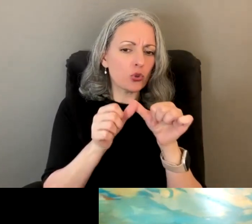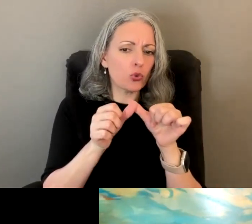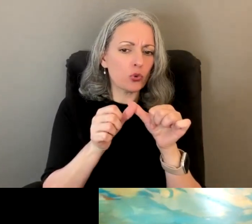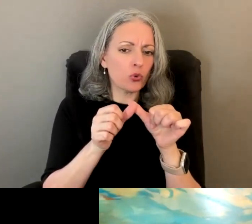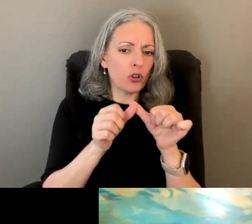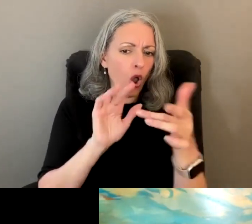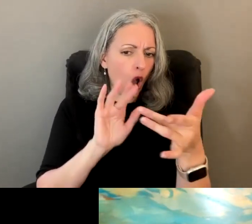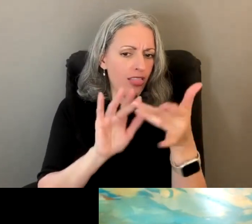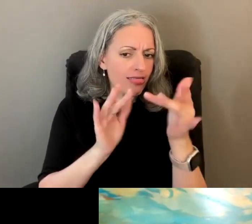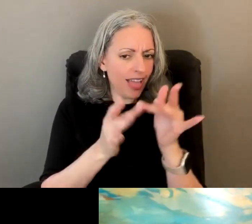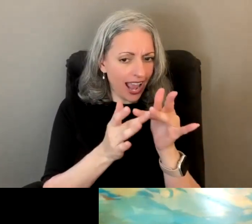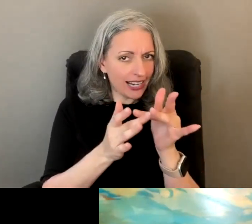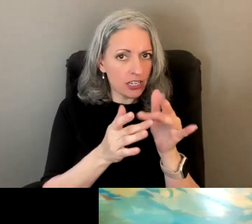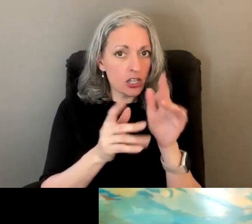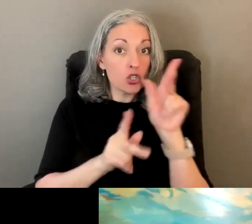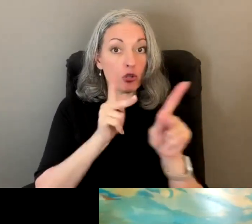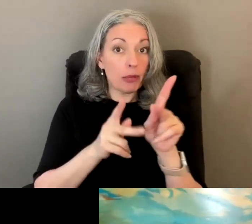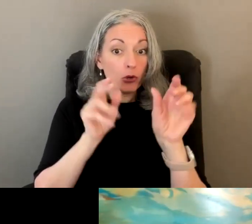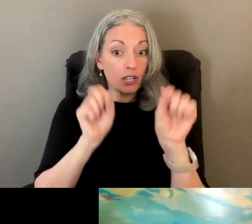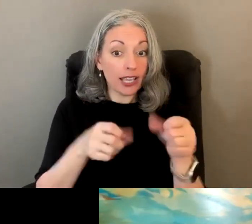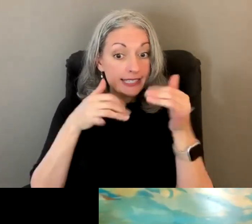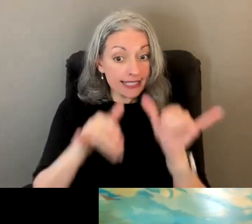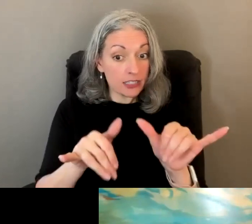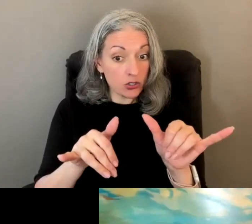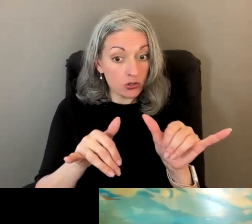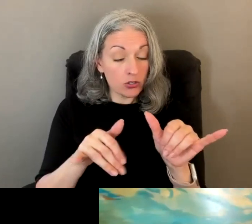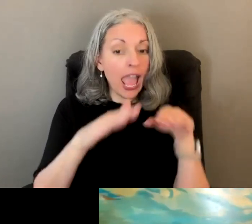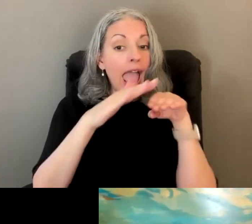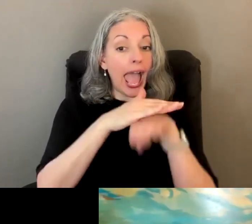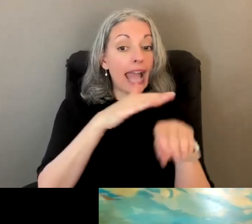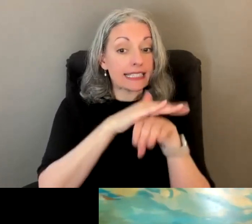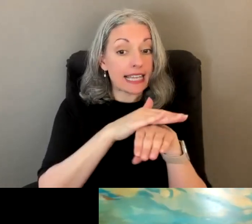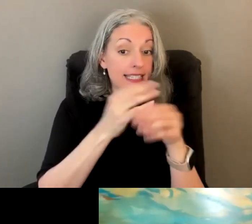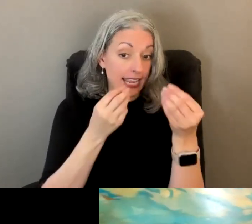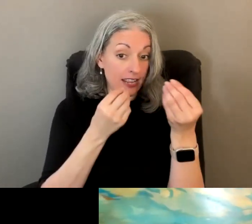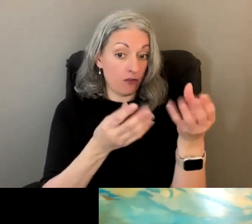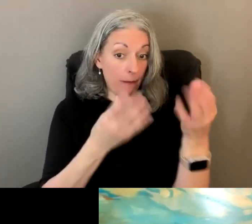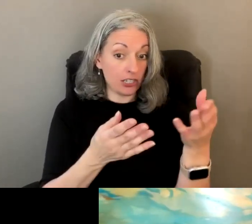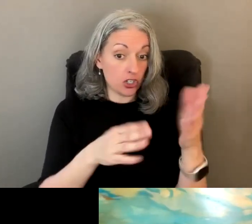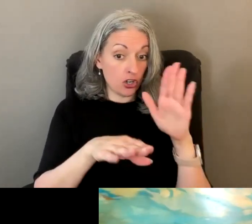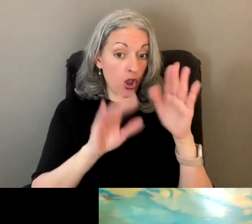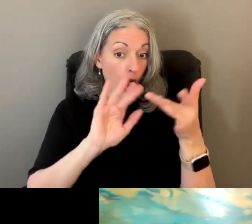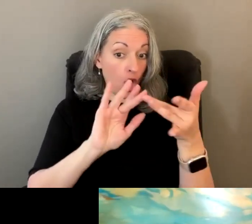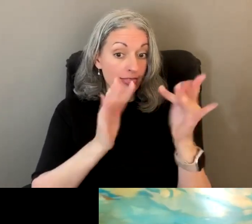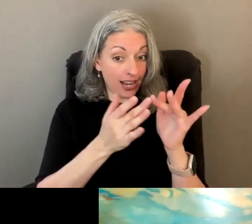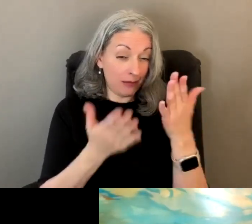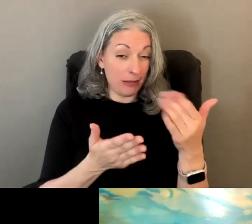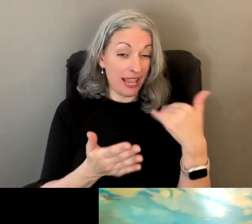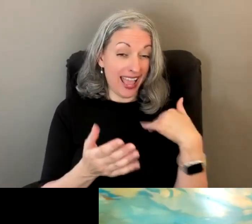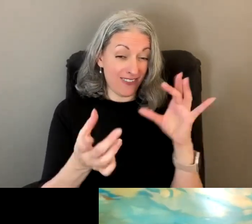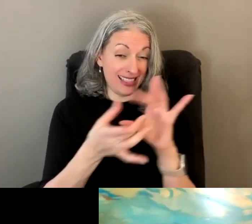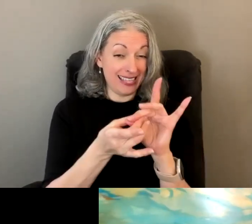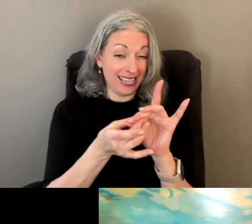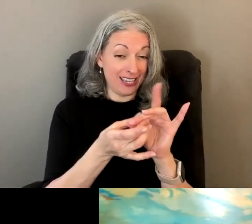online somewhere so that people can still access them, and maybe we could have a link to them just as a reminder